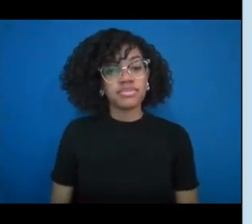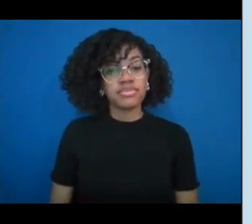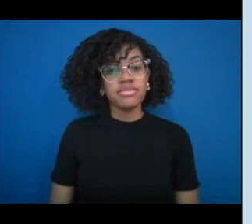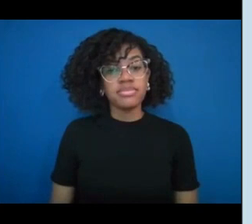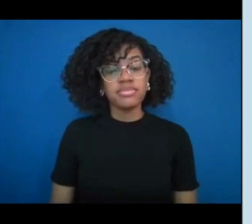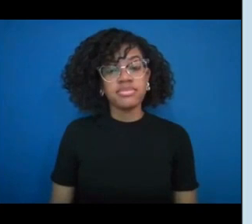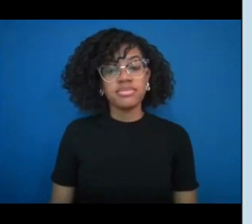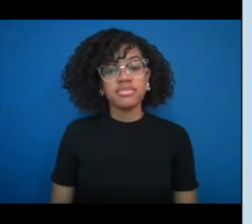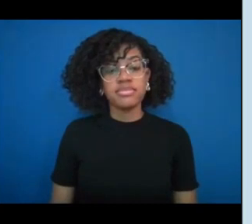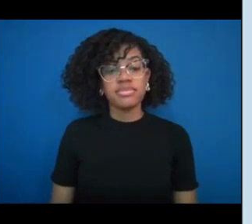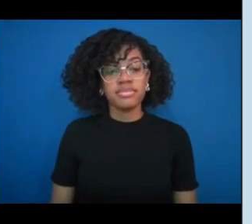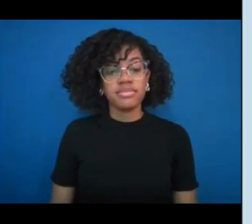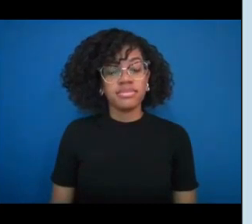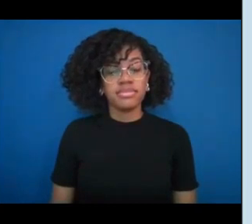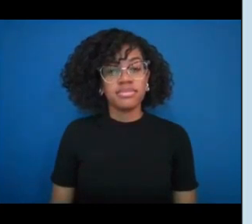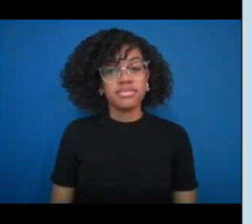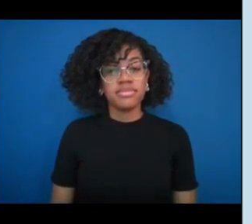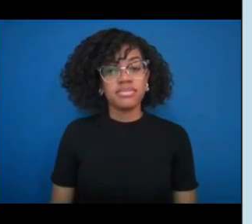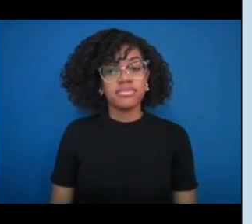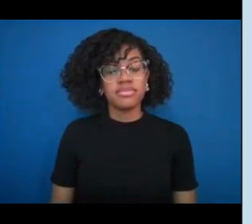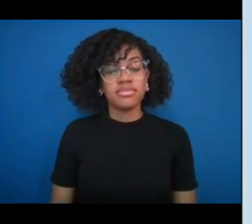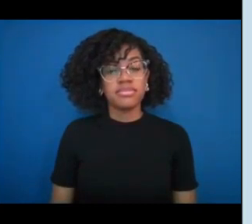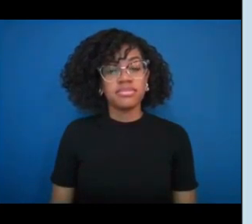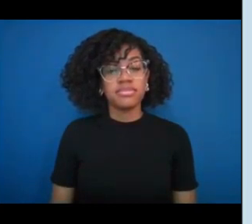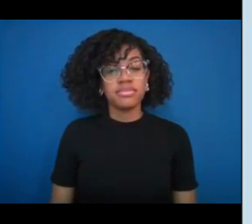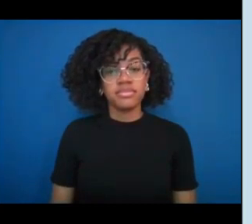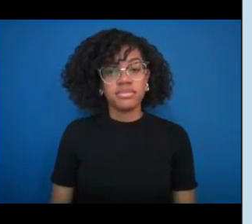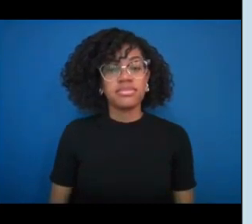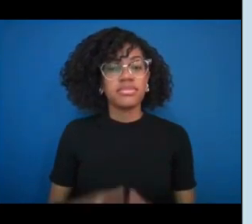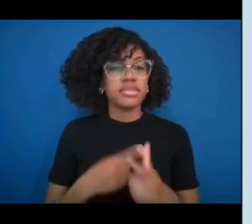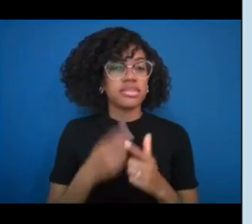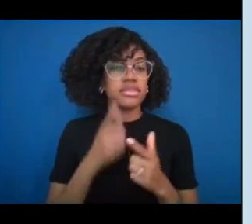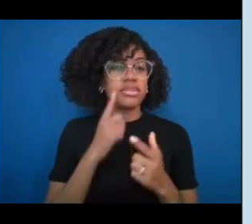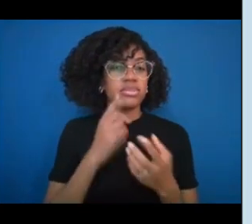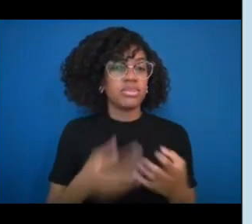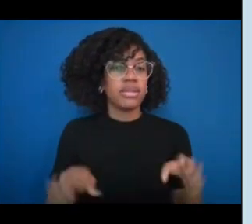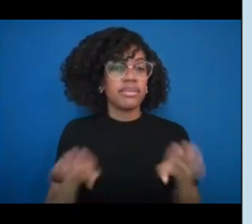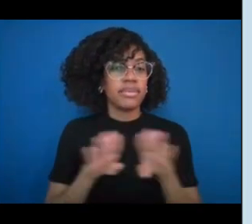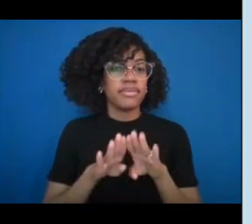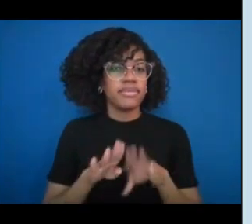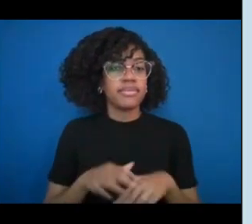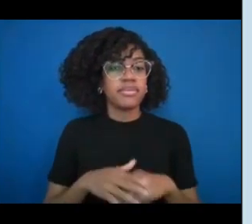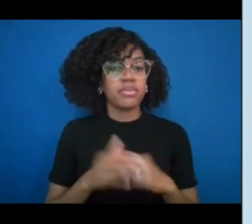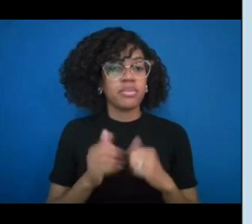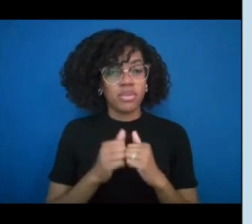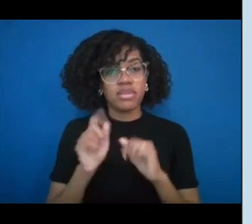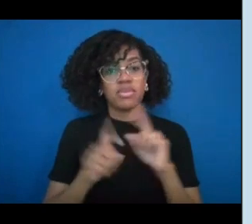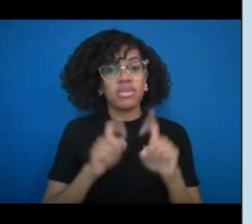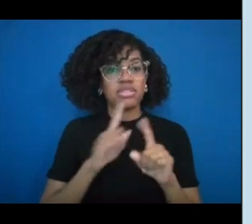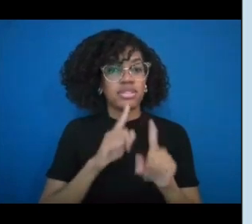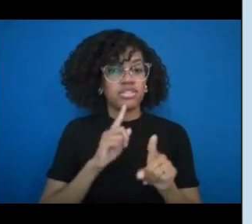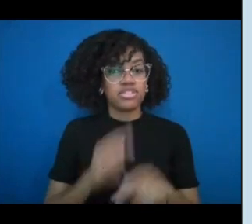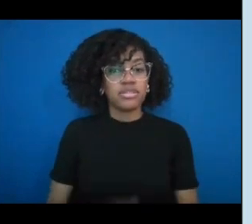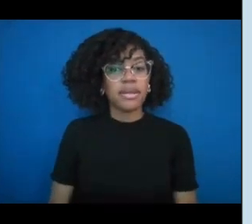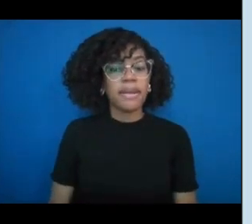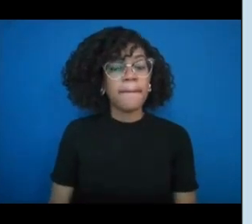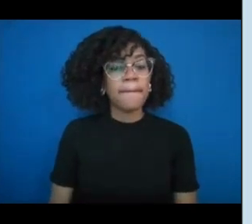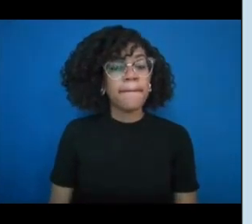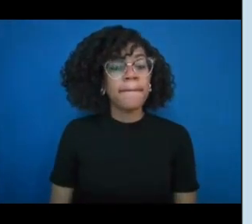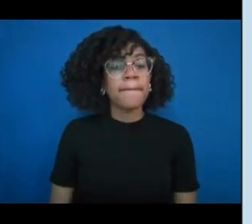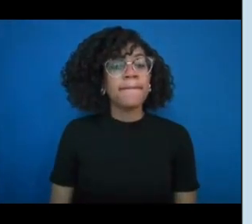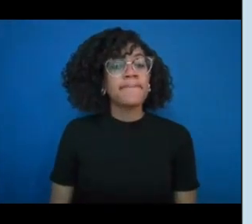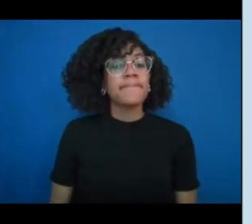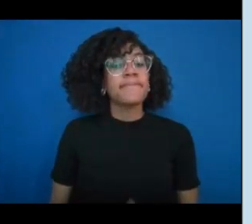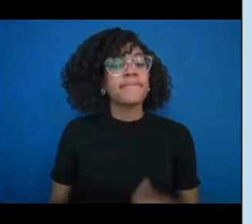And then we'll wrap up with Q&A. So first,